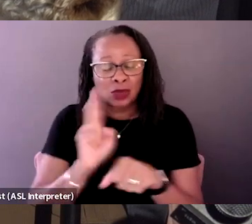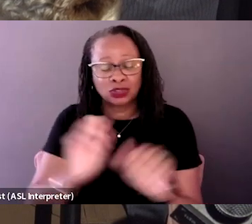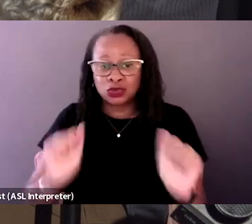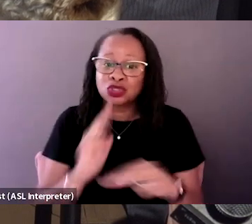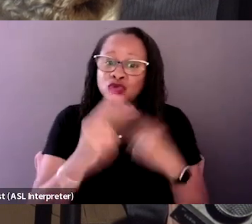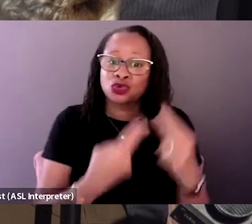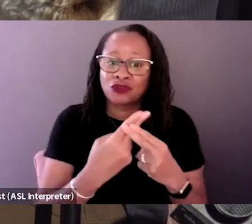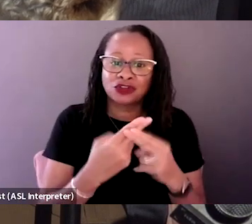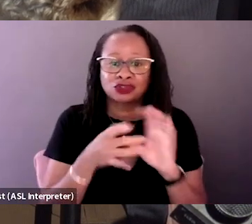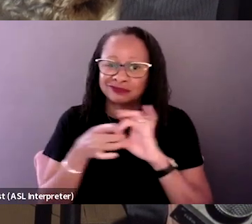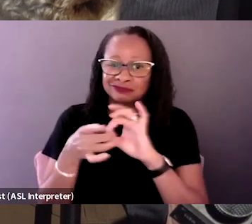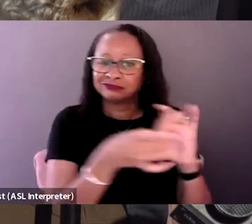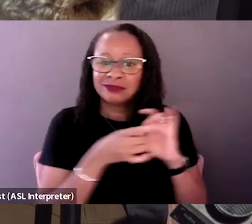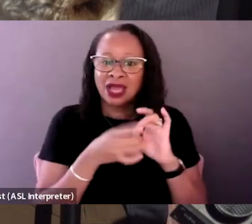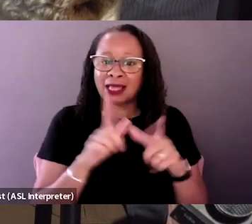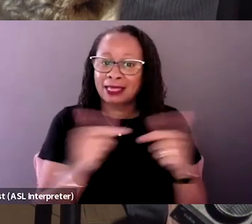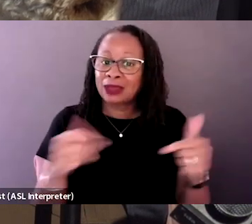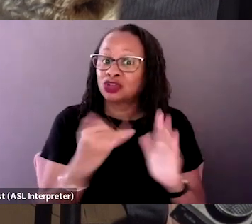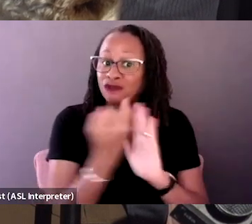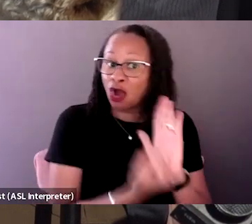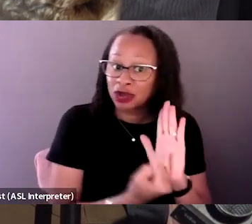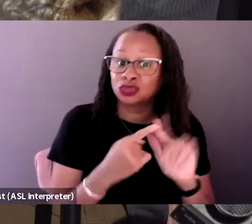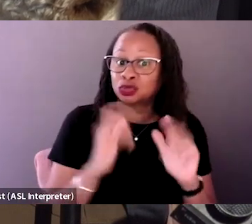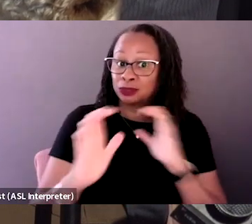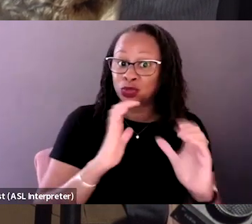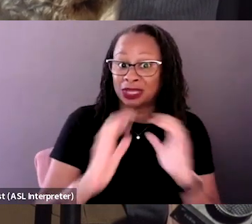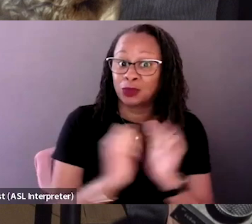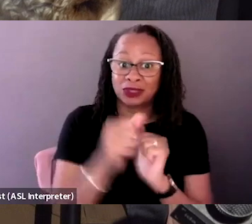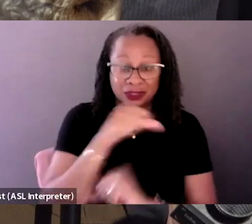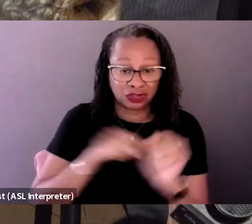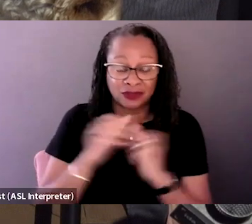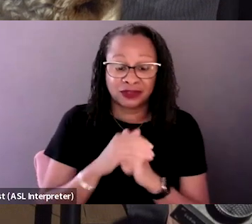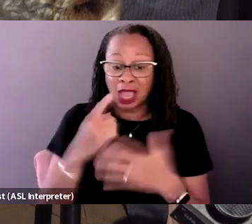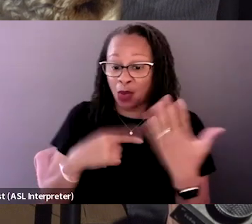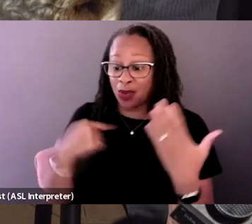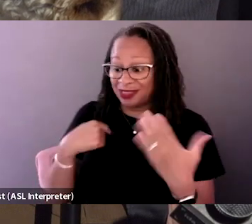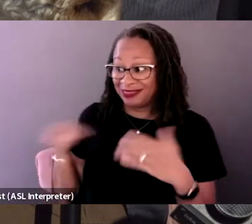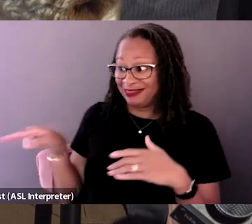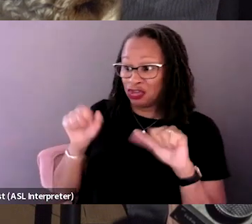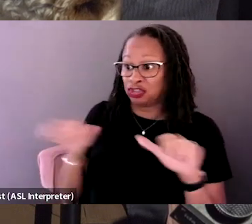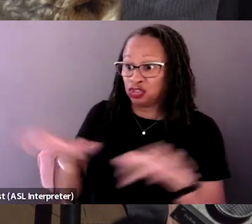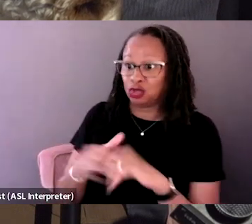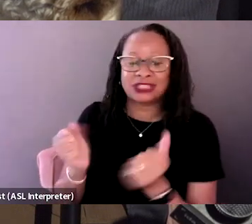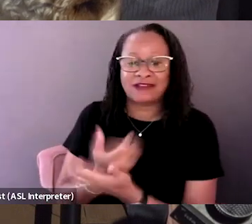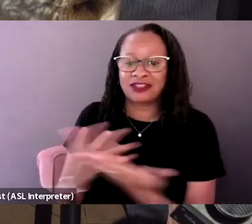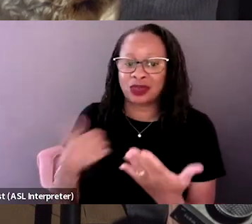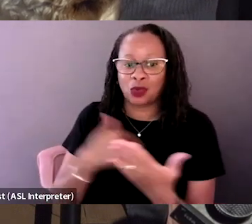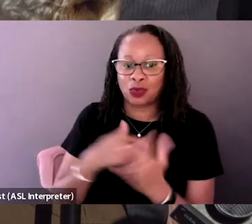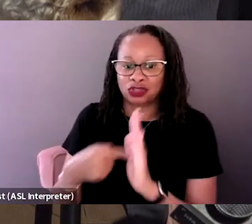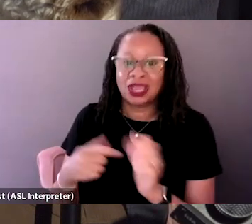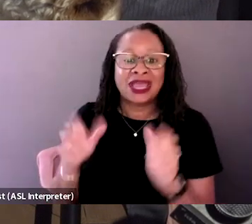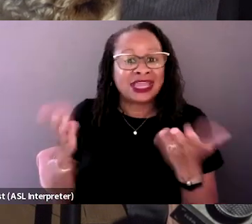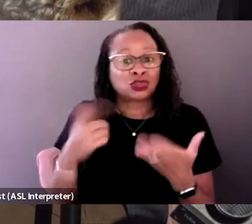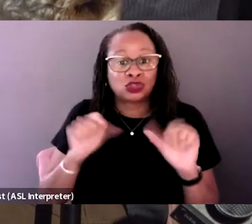all of these things. We used this universal language of art. And what they were able to do is everything that I showed them about, okay, here's what